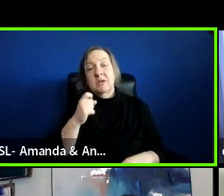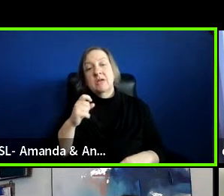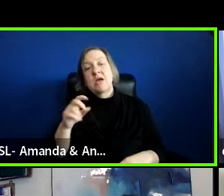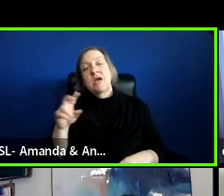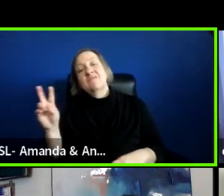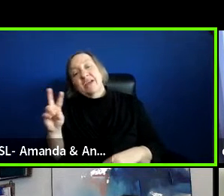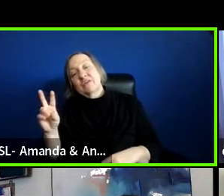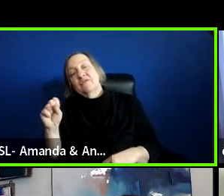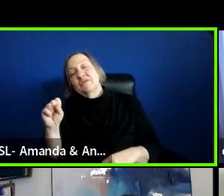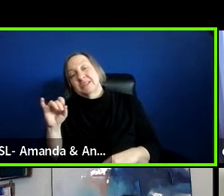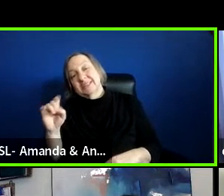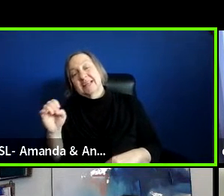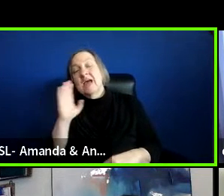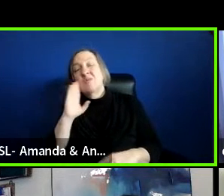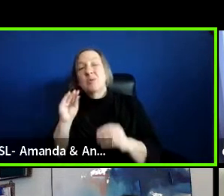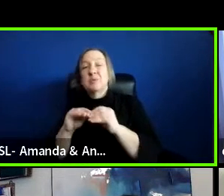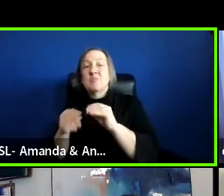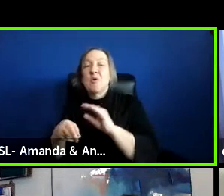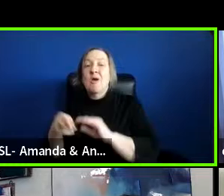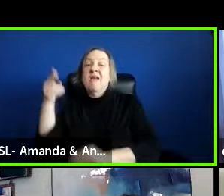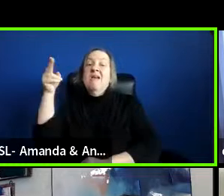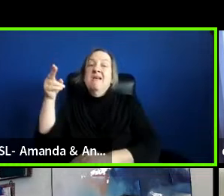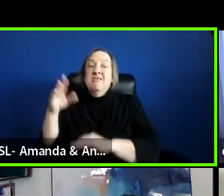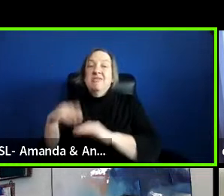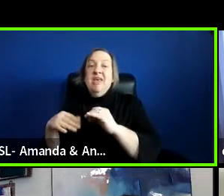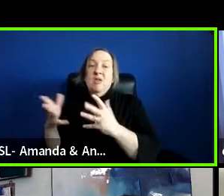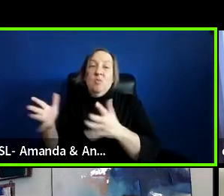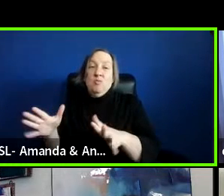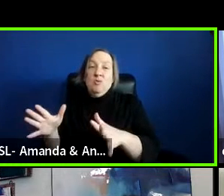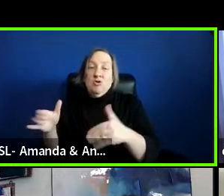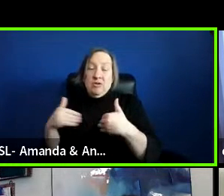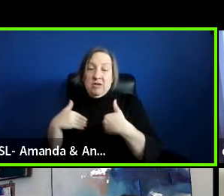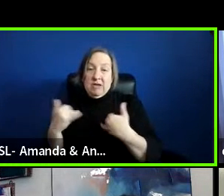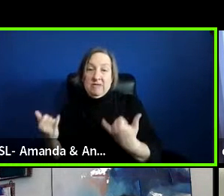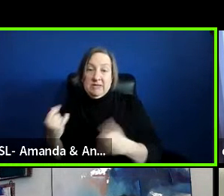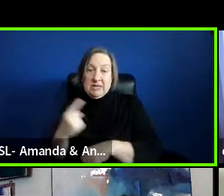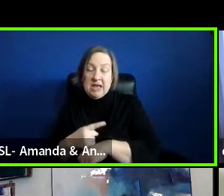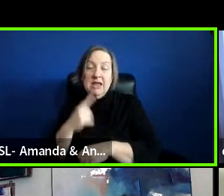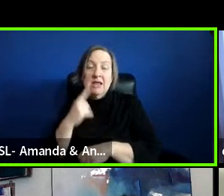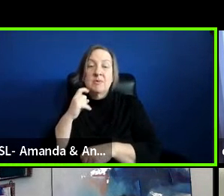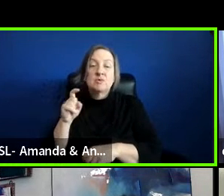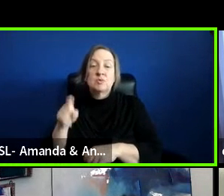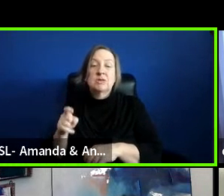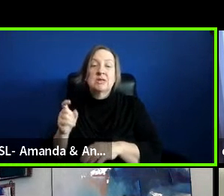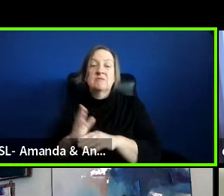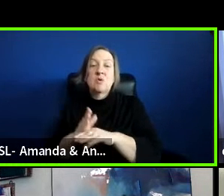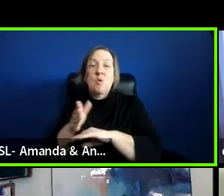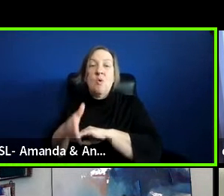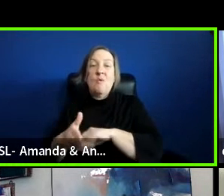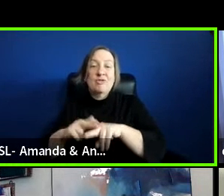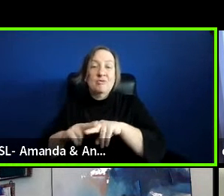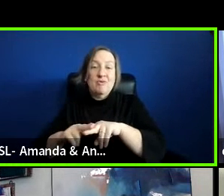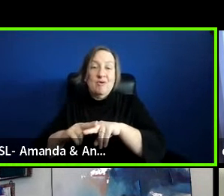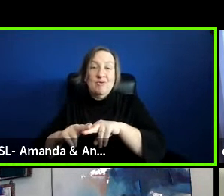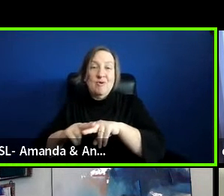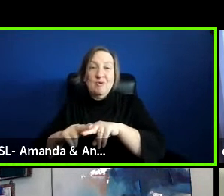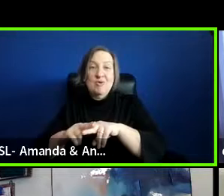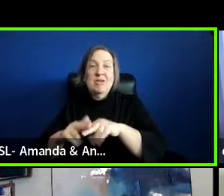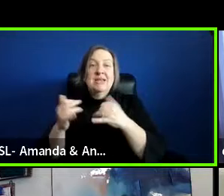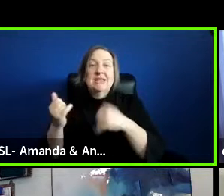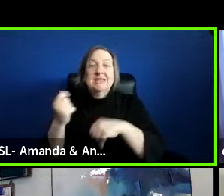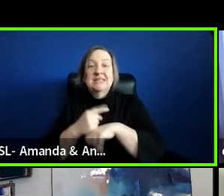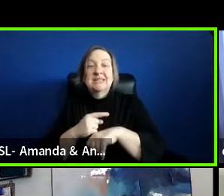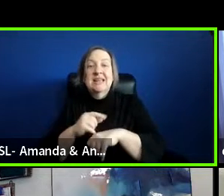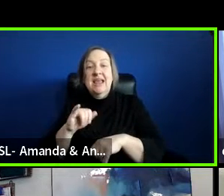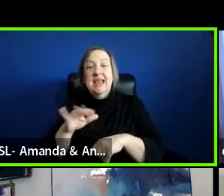side, we know it's going to be higher than what is out there today because we need to go over the railroad. Today, the interstate goes under, so it's going to